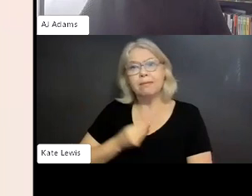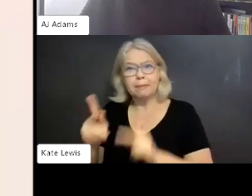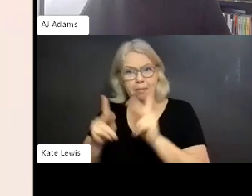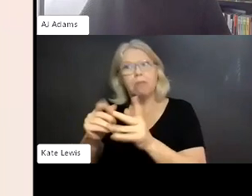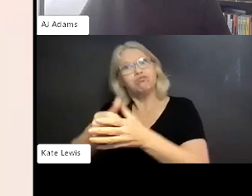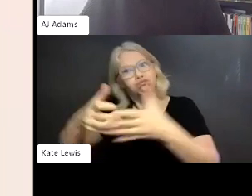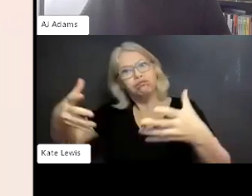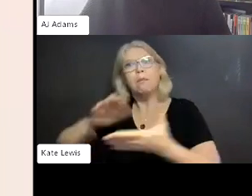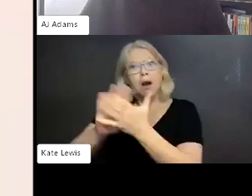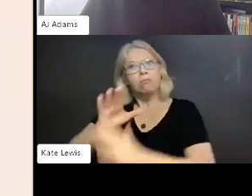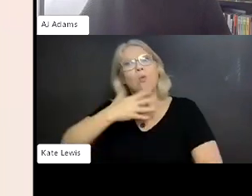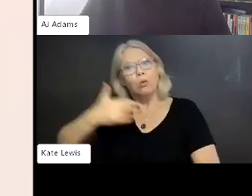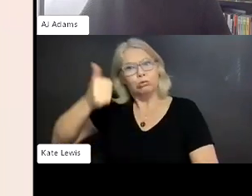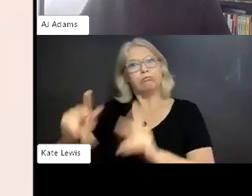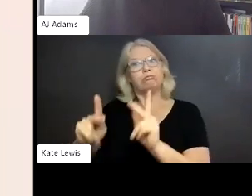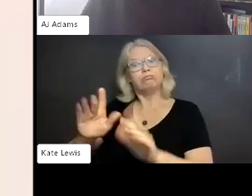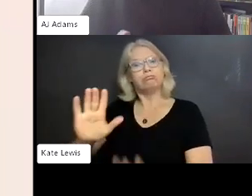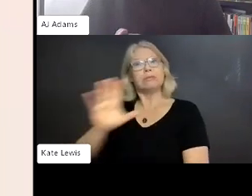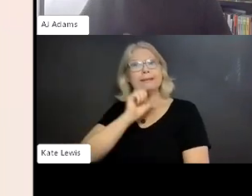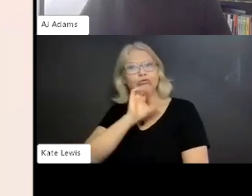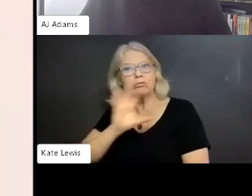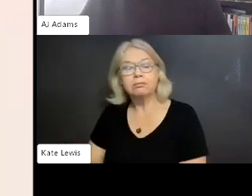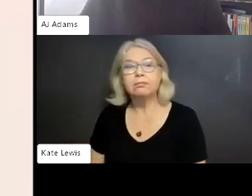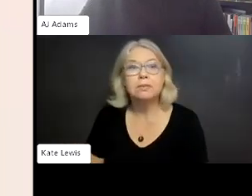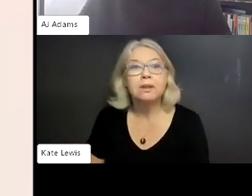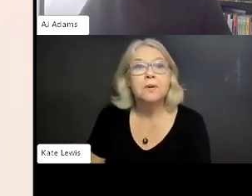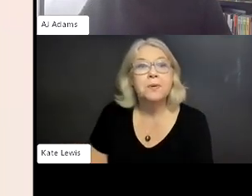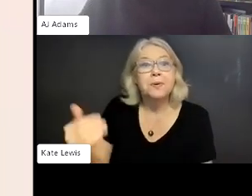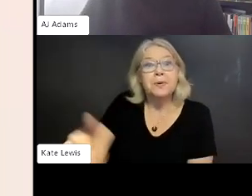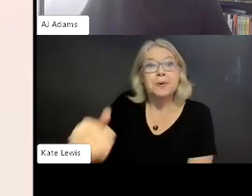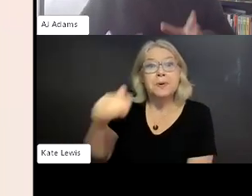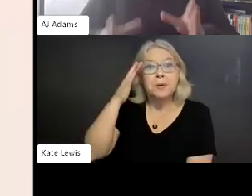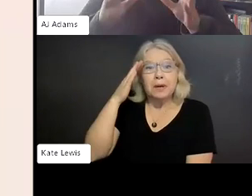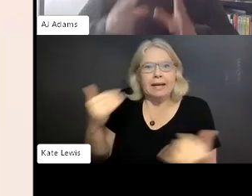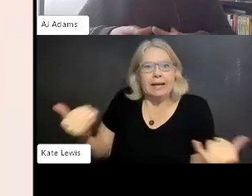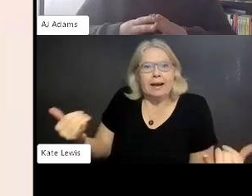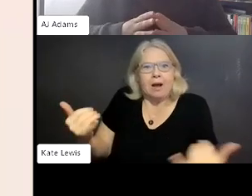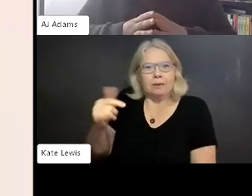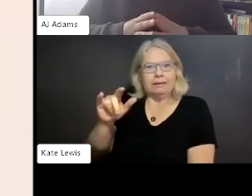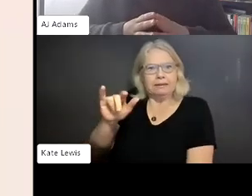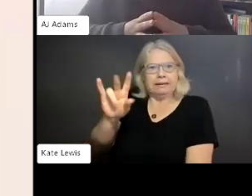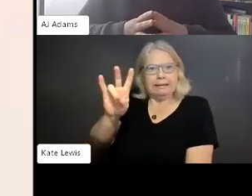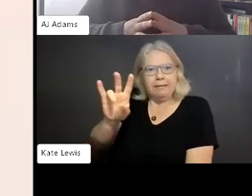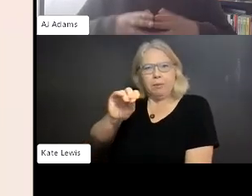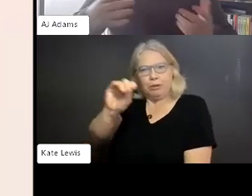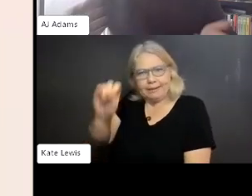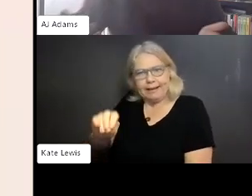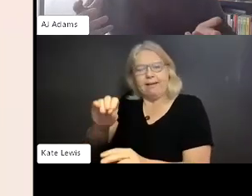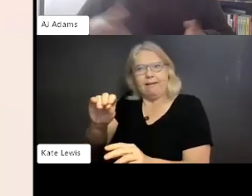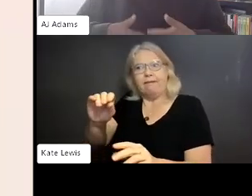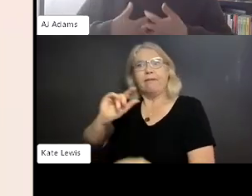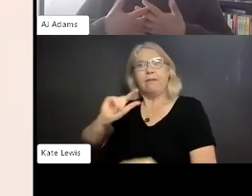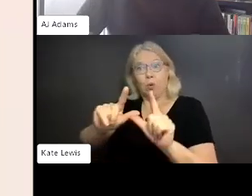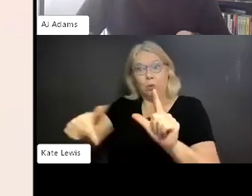of 2SLGBI folks are over the age of 65. So that group of folks, they're not